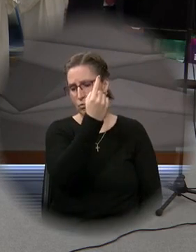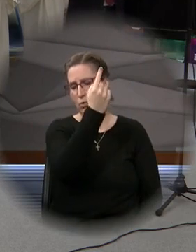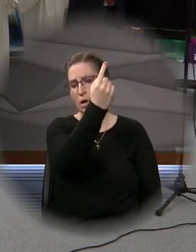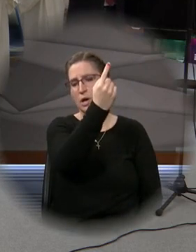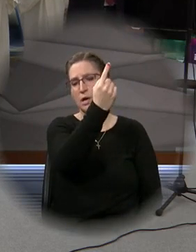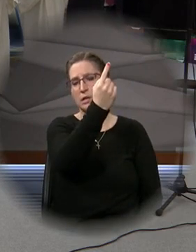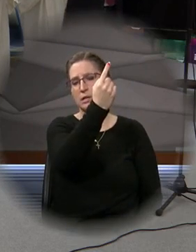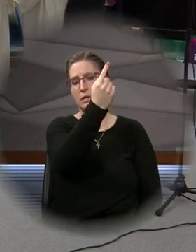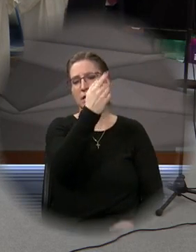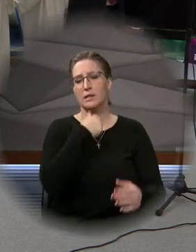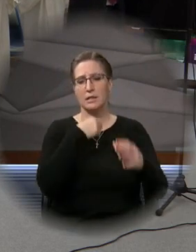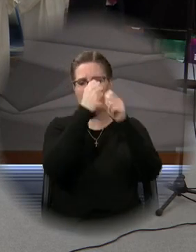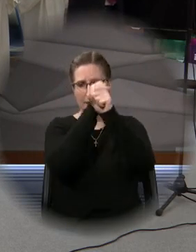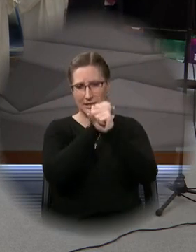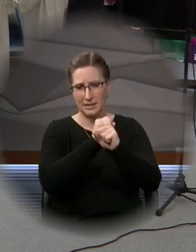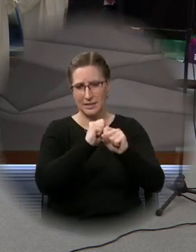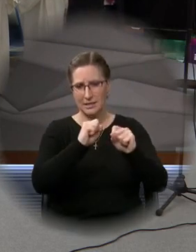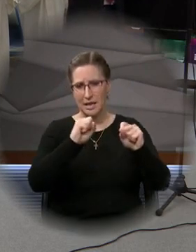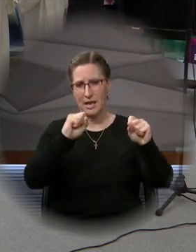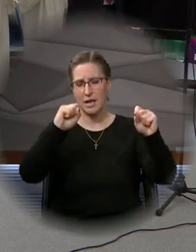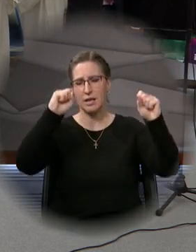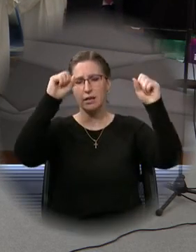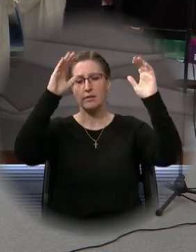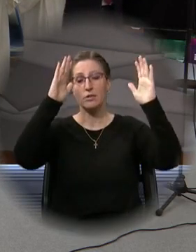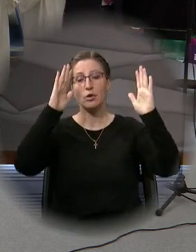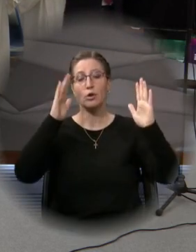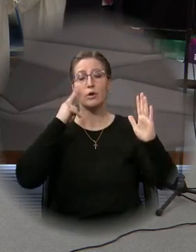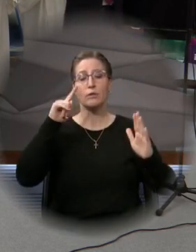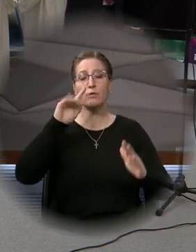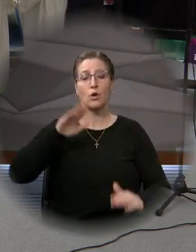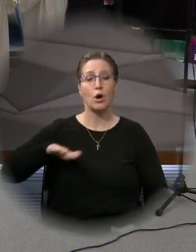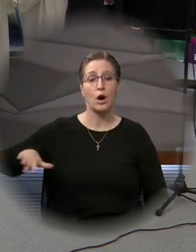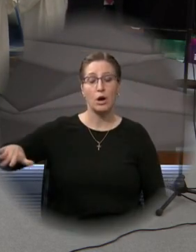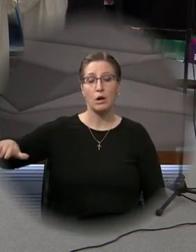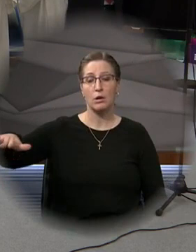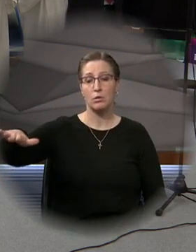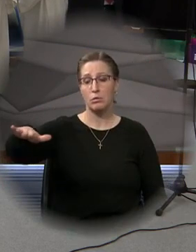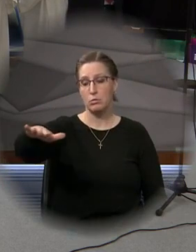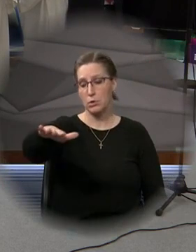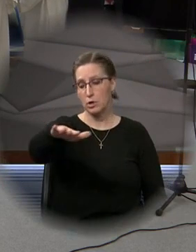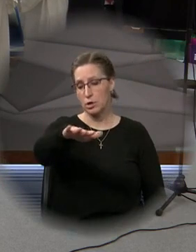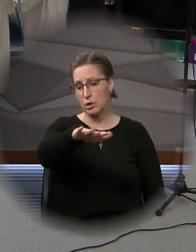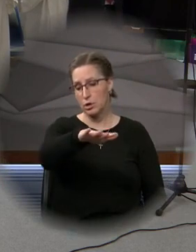Holy One and Savior of the